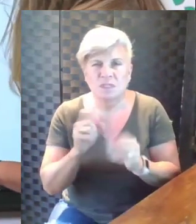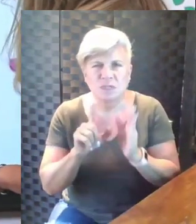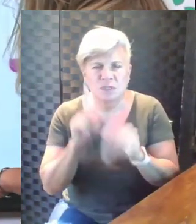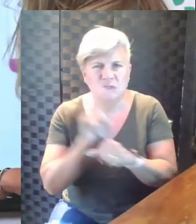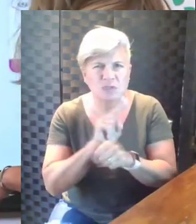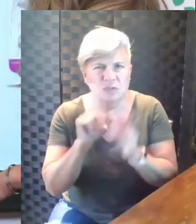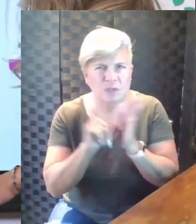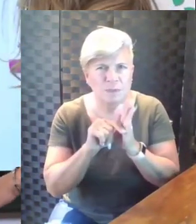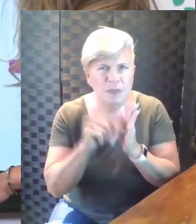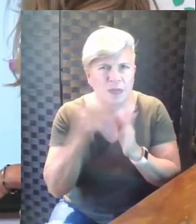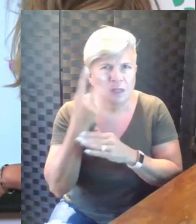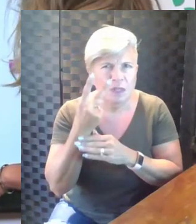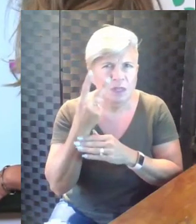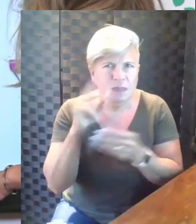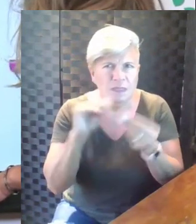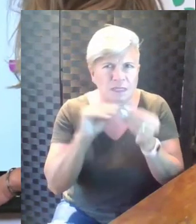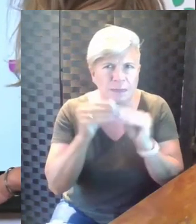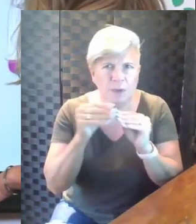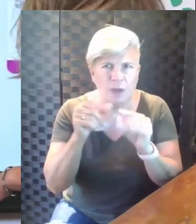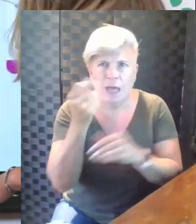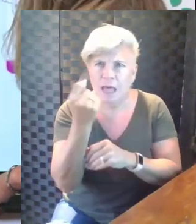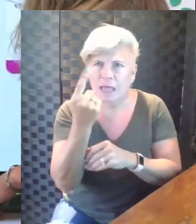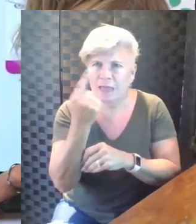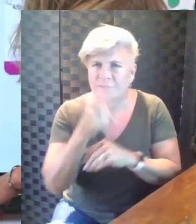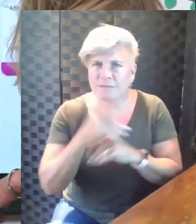and look at this number 11. So I'm going to make it a little bit bigger